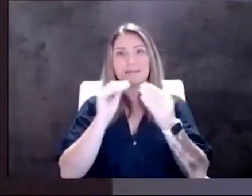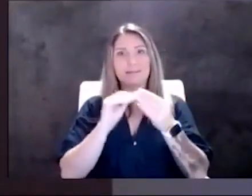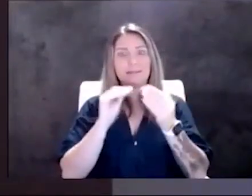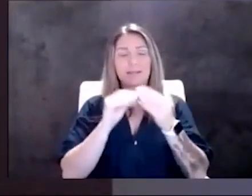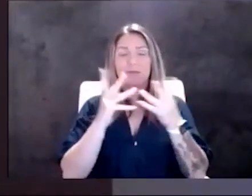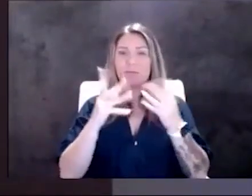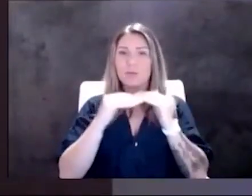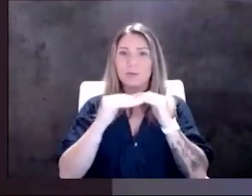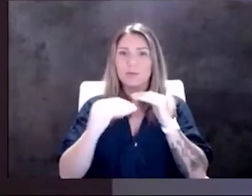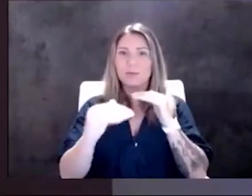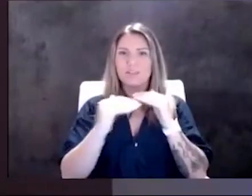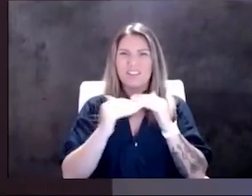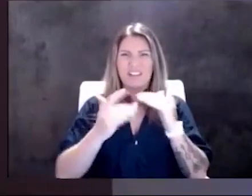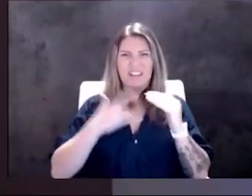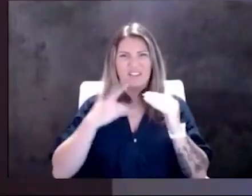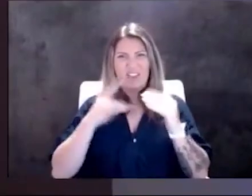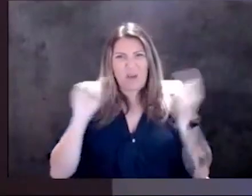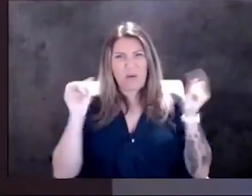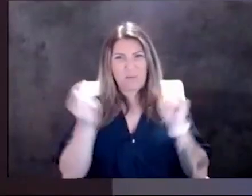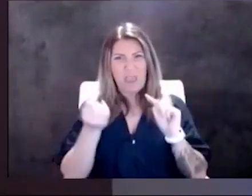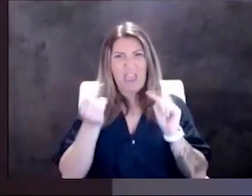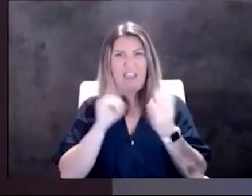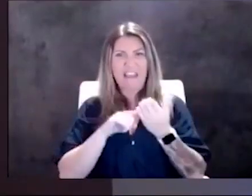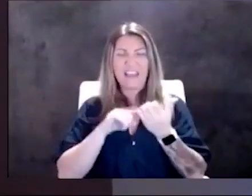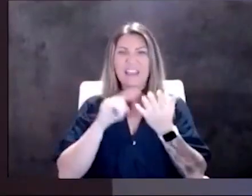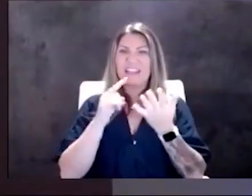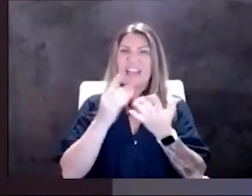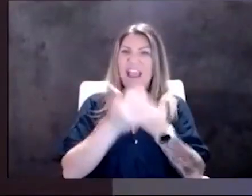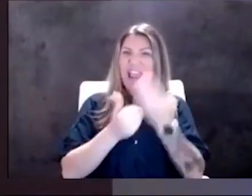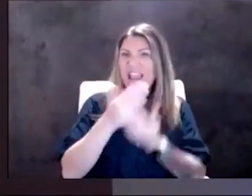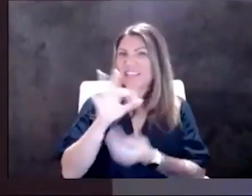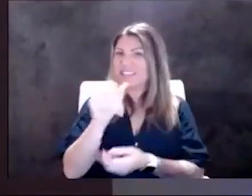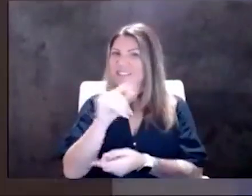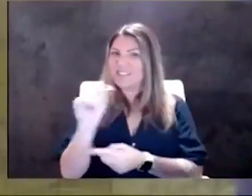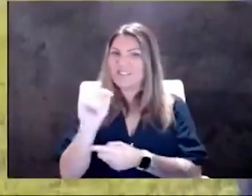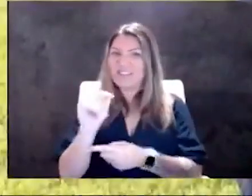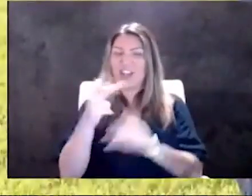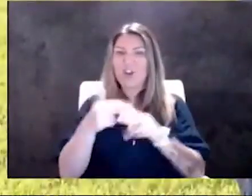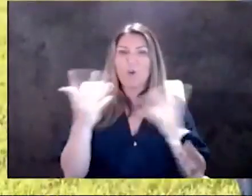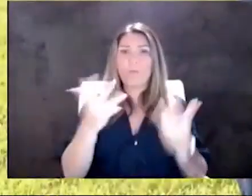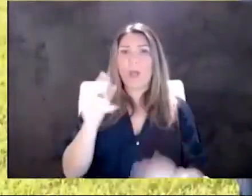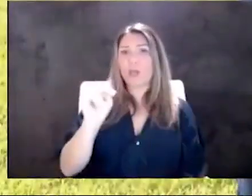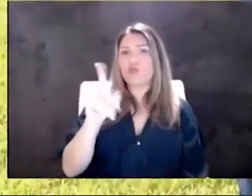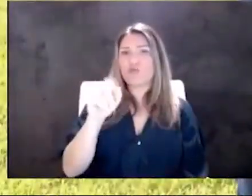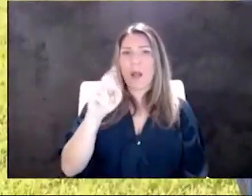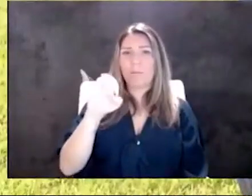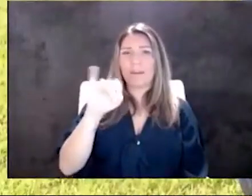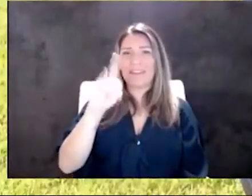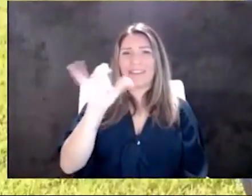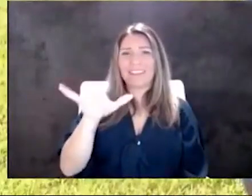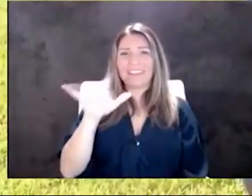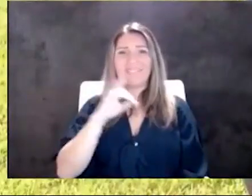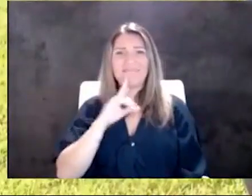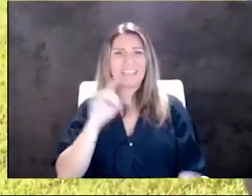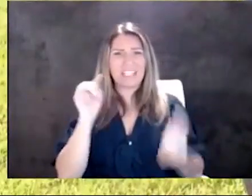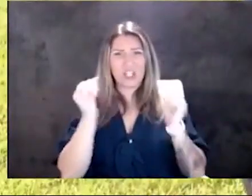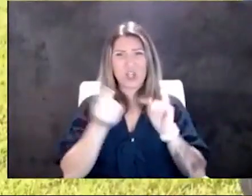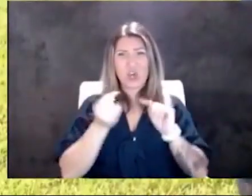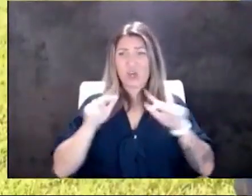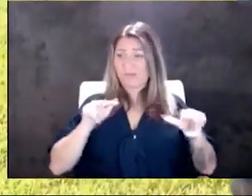in their hands, and that is called neuropathy. And one man has been living with it for years. It just hurts even to walk around in your